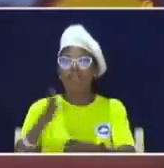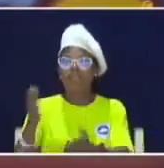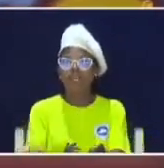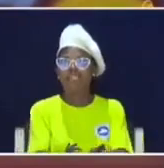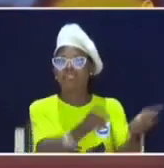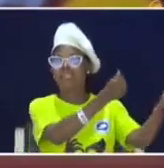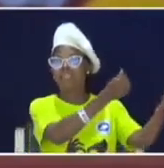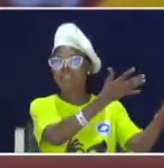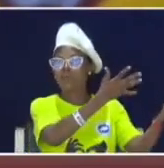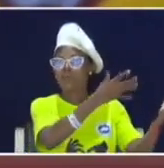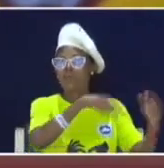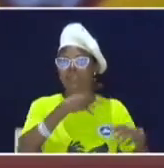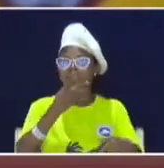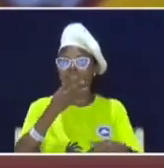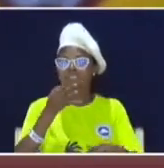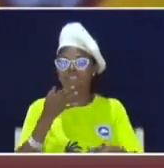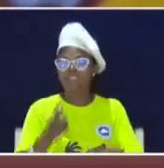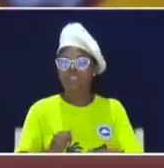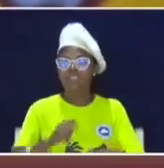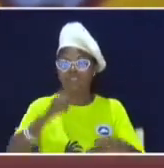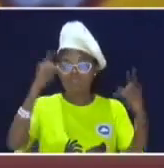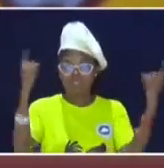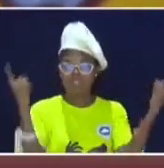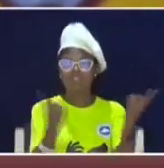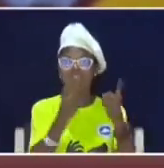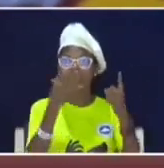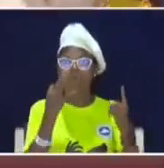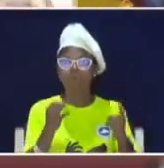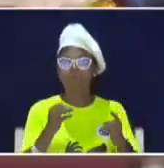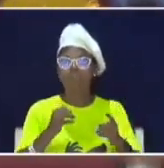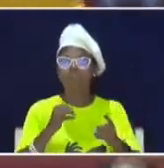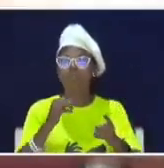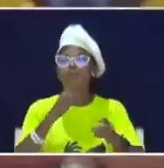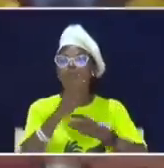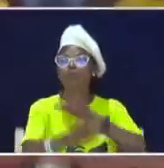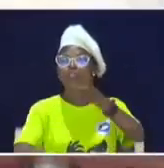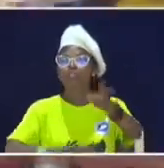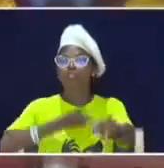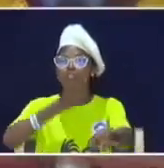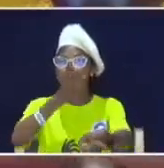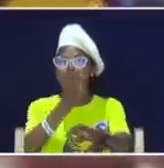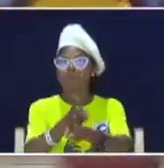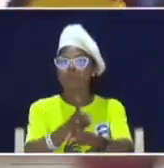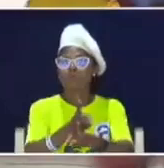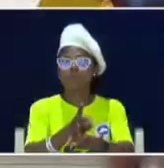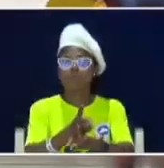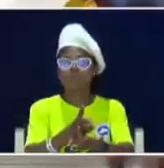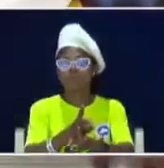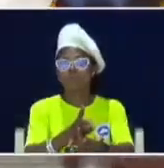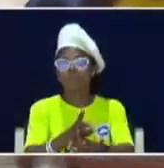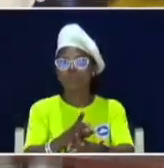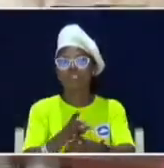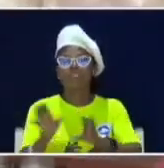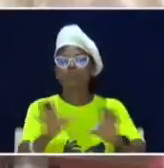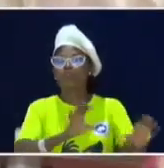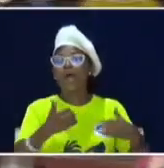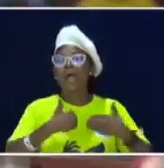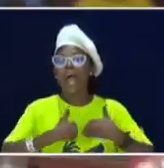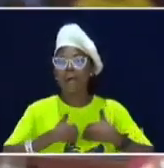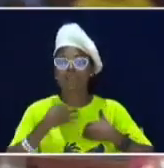world? The lamb of God, rather. The lamb of God who taketh away the sins of the world. Do I have a